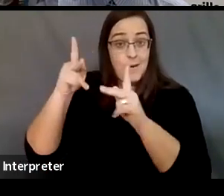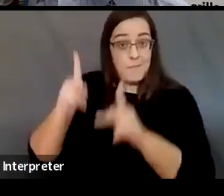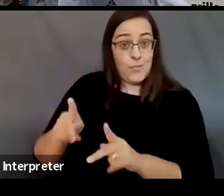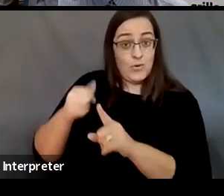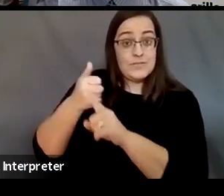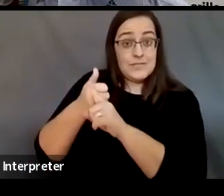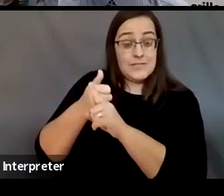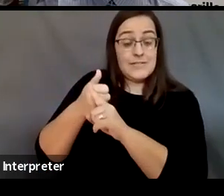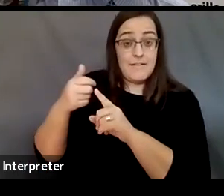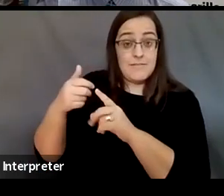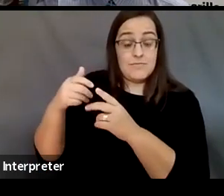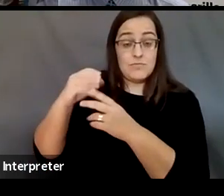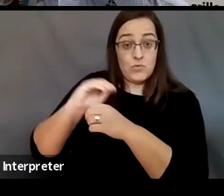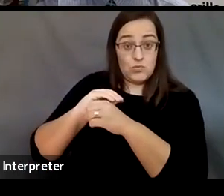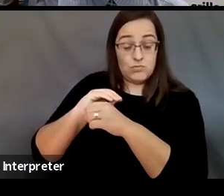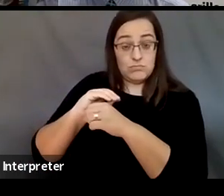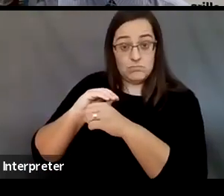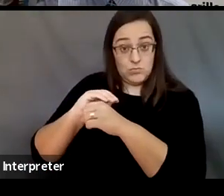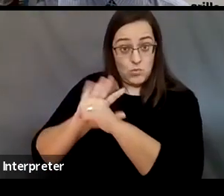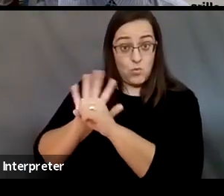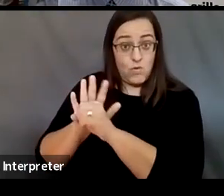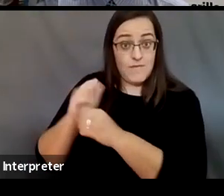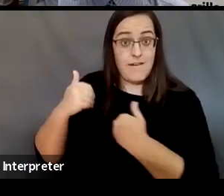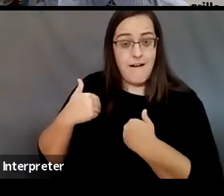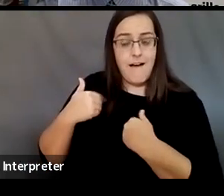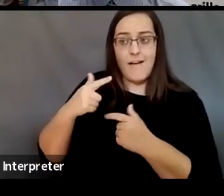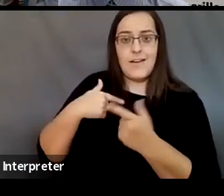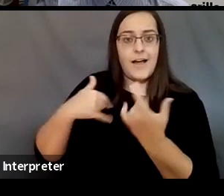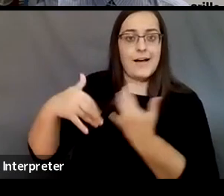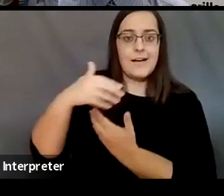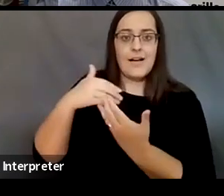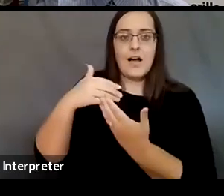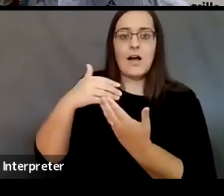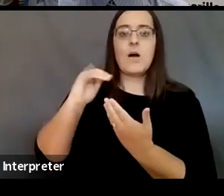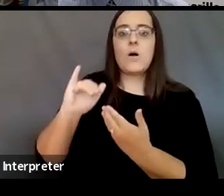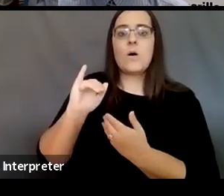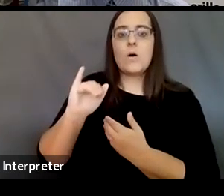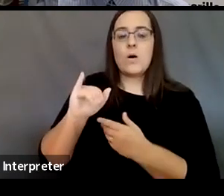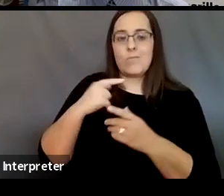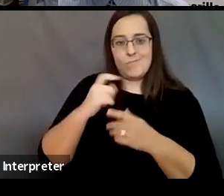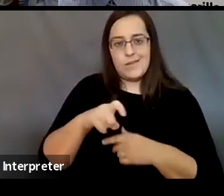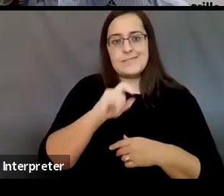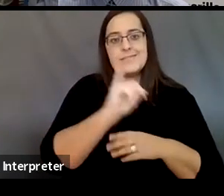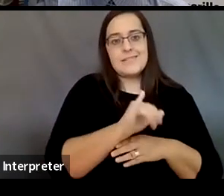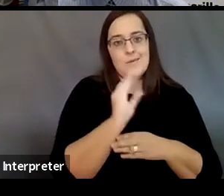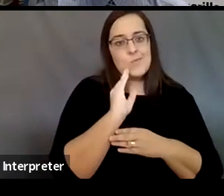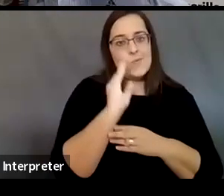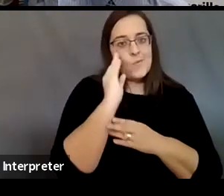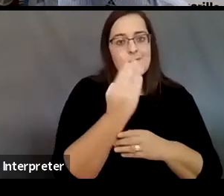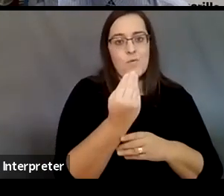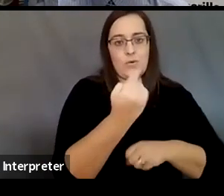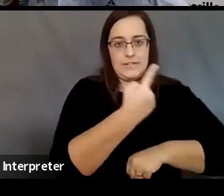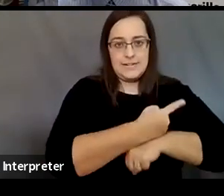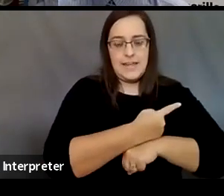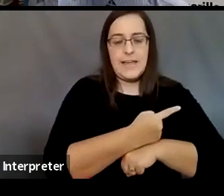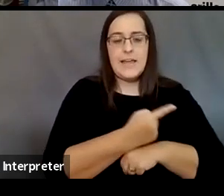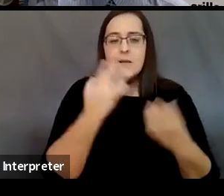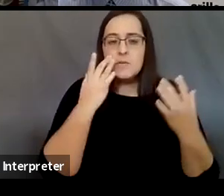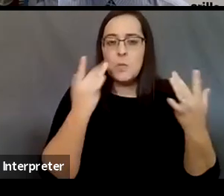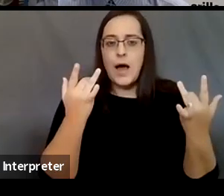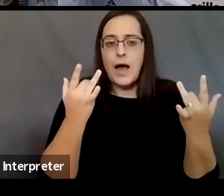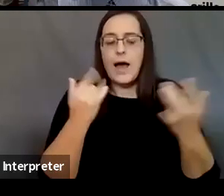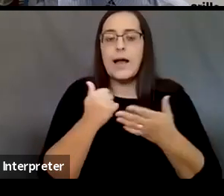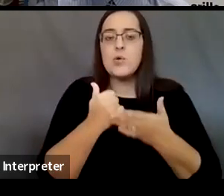that's 14 days. And so we just want to really do our part to slow the spread of COVID in our